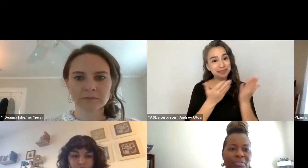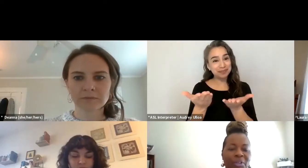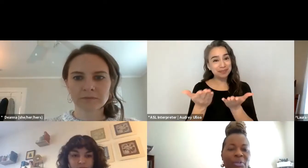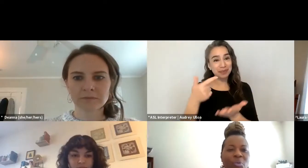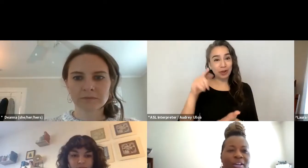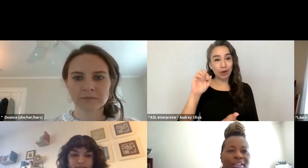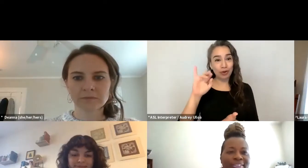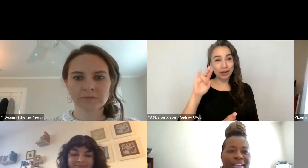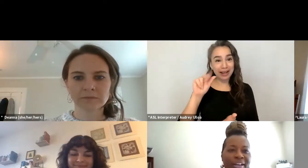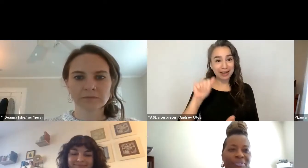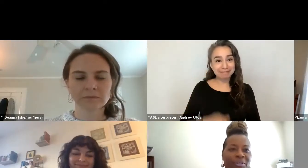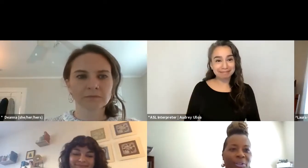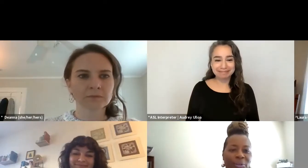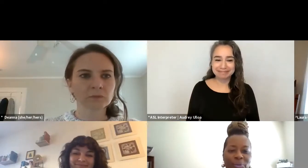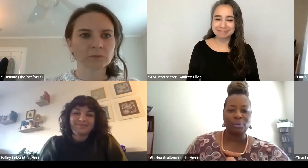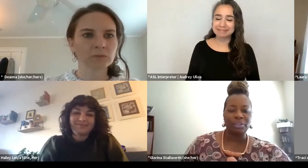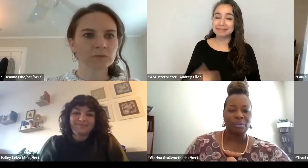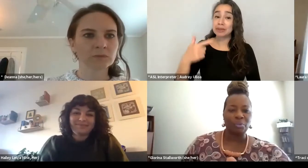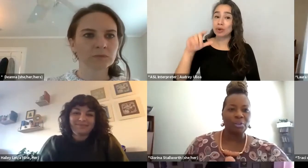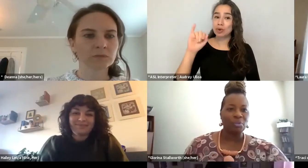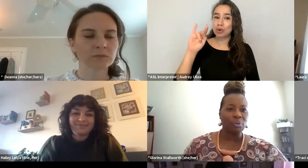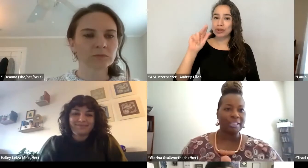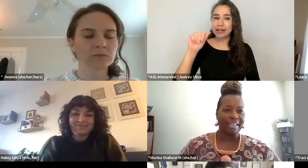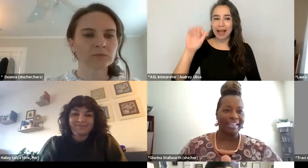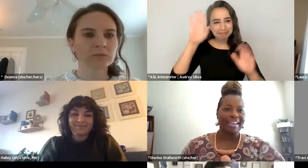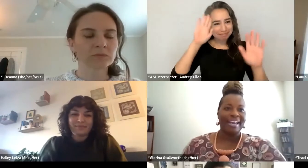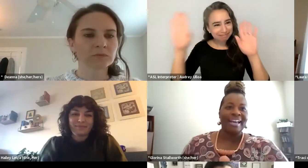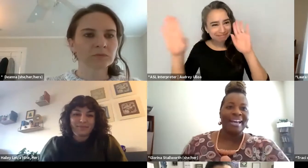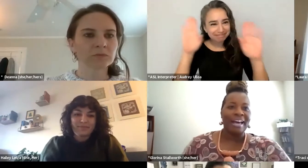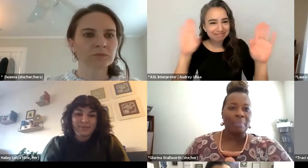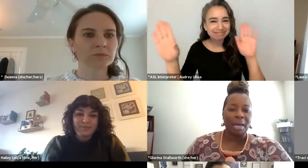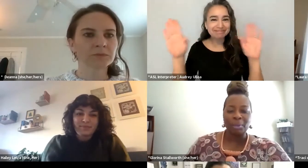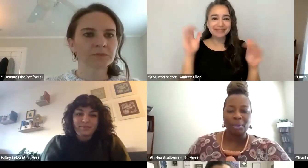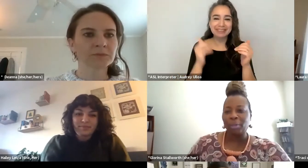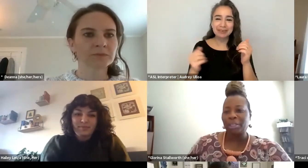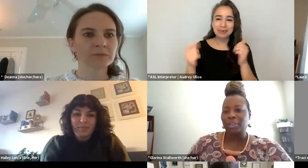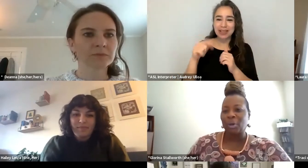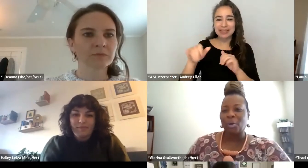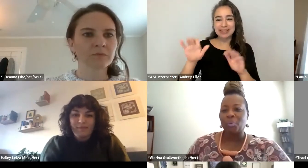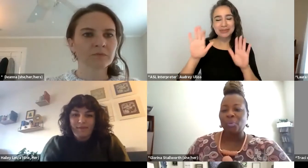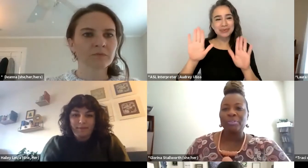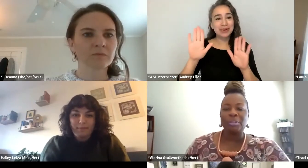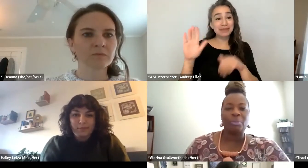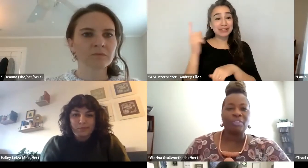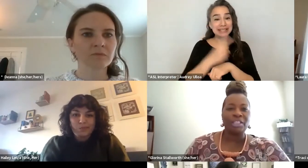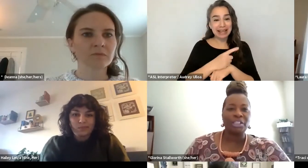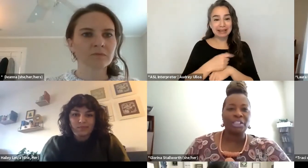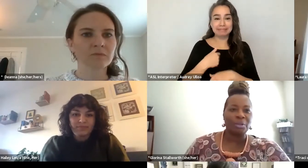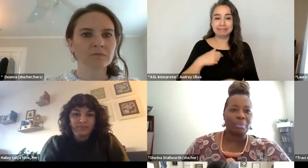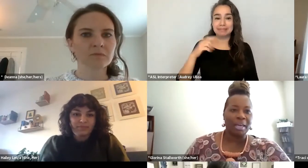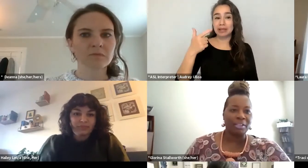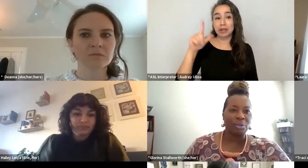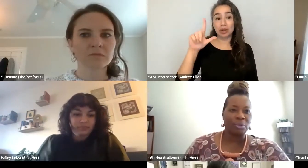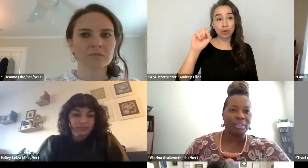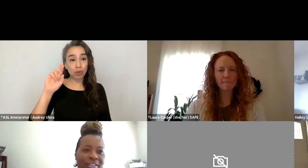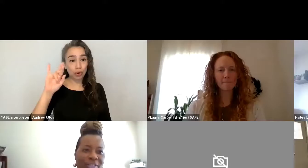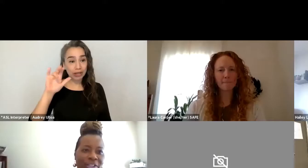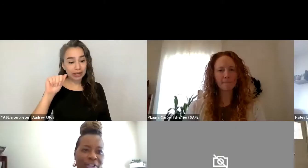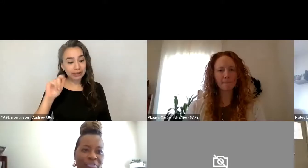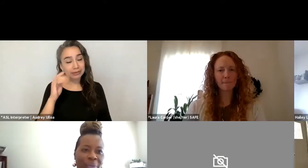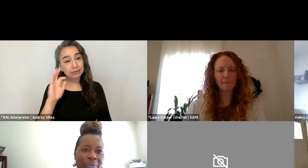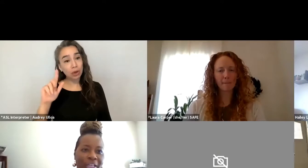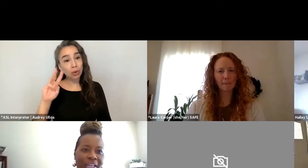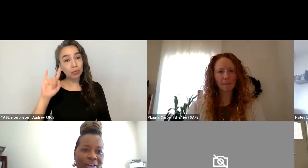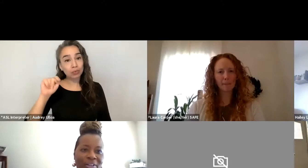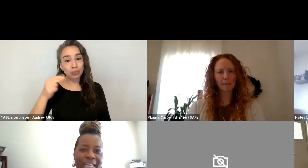Hello, everyone. Good afternoon on this wonderful day. I'm Glorina Stallworth, the Prevention Unit Manager with the